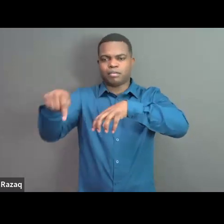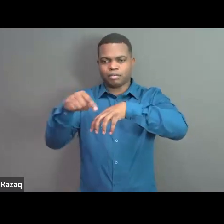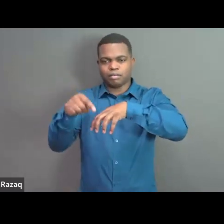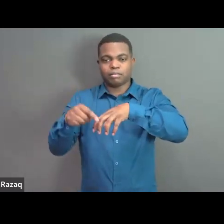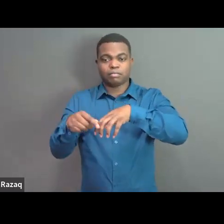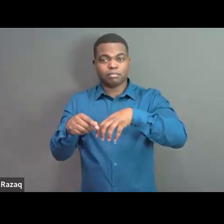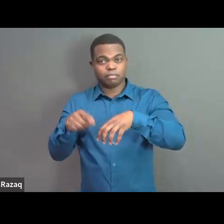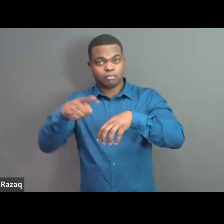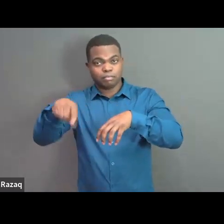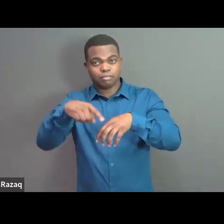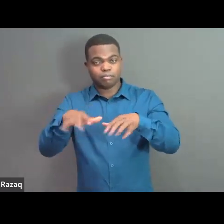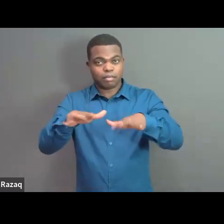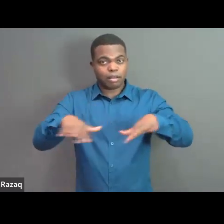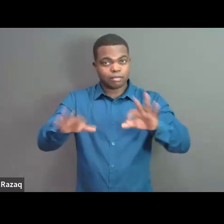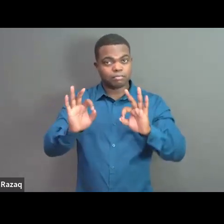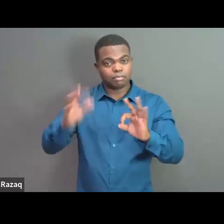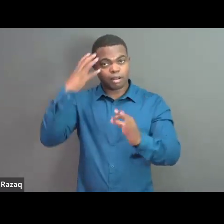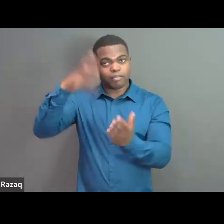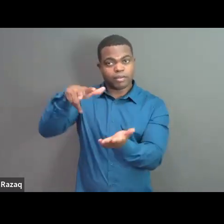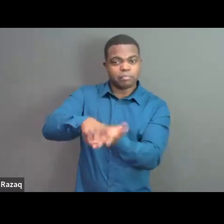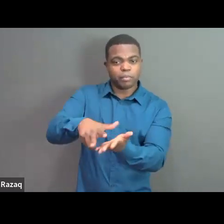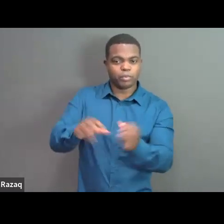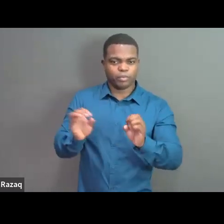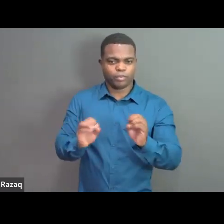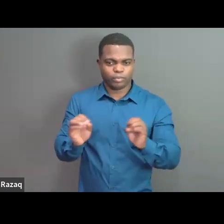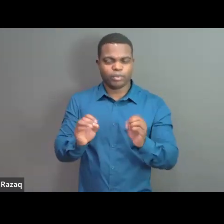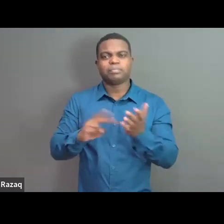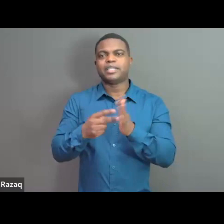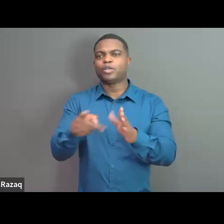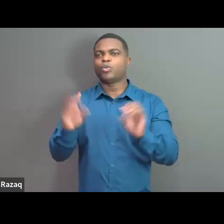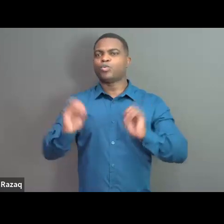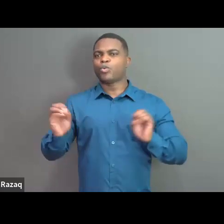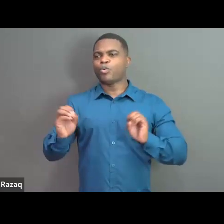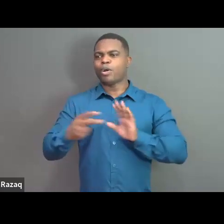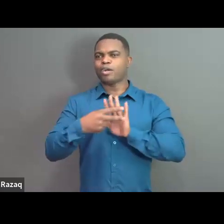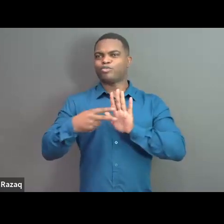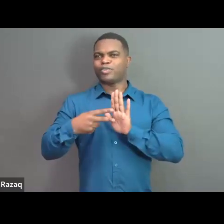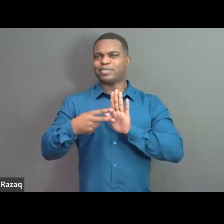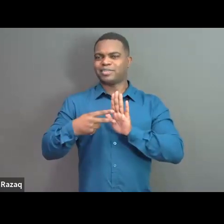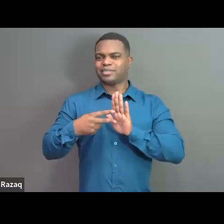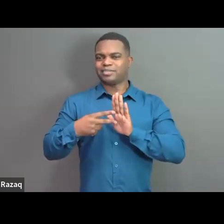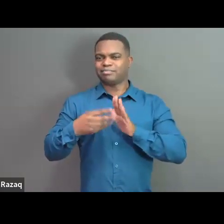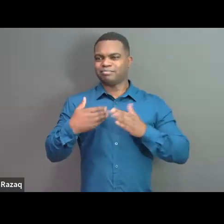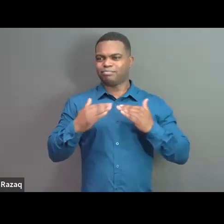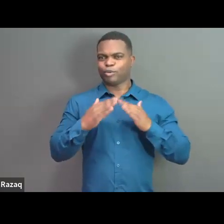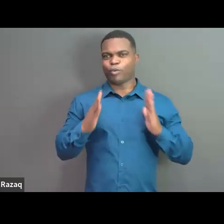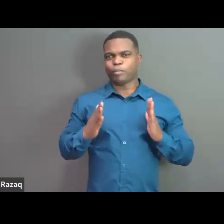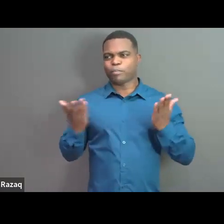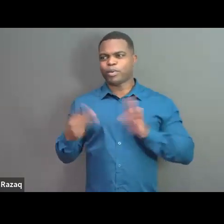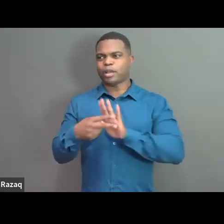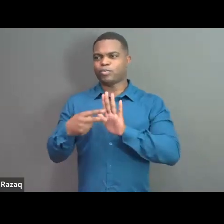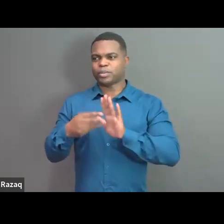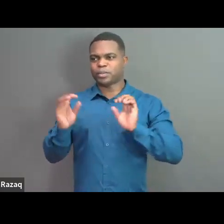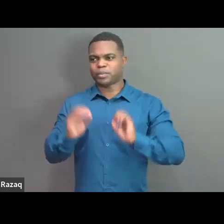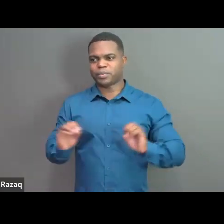life and death. Imagine in the evening, you call an ambulance or the